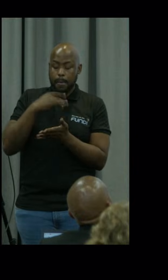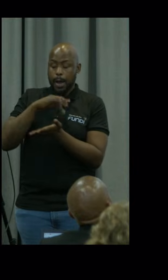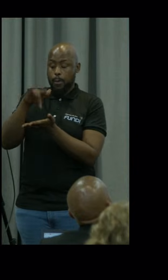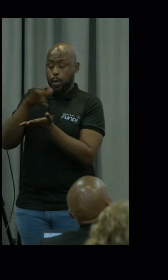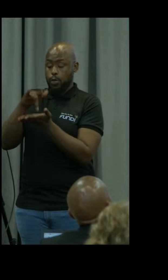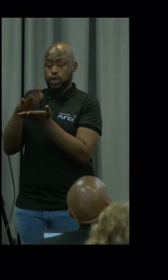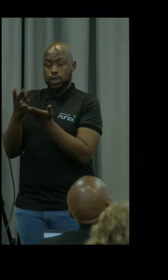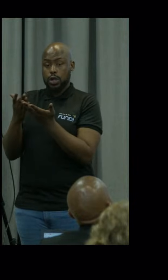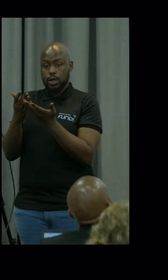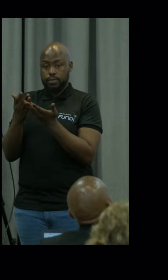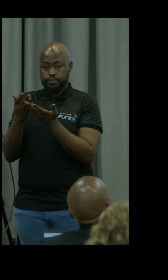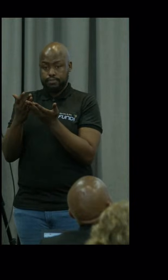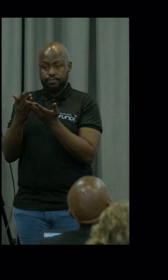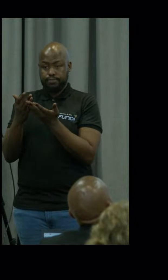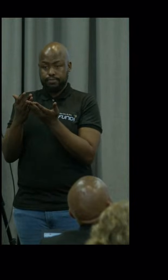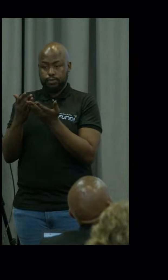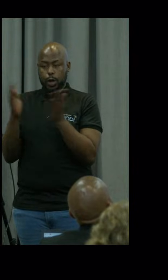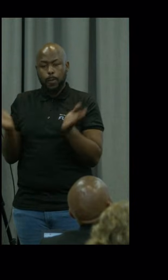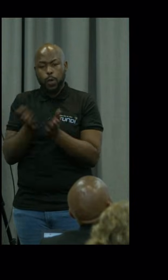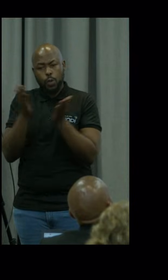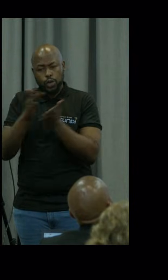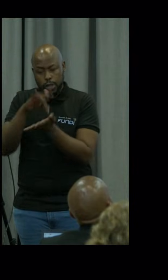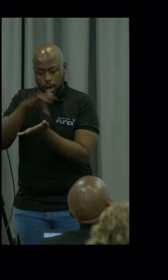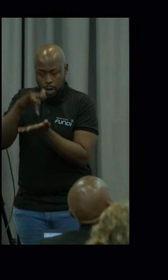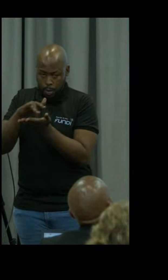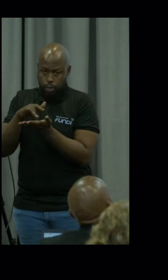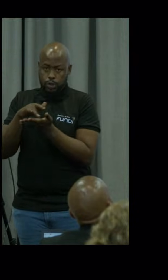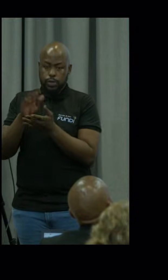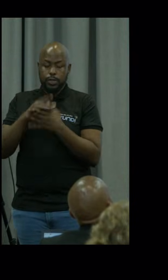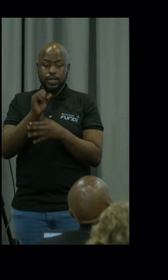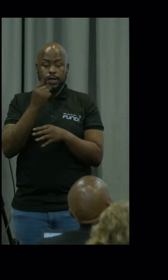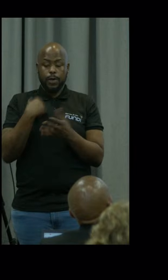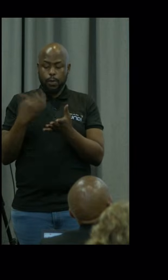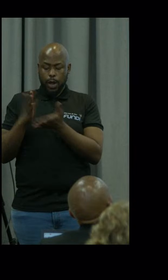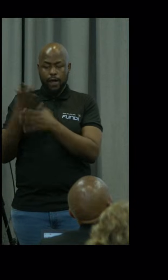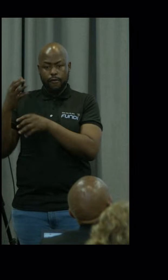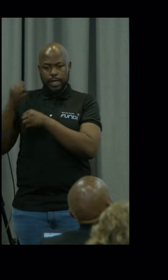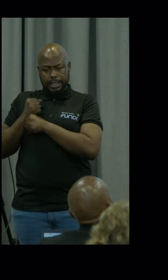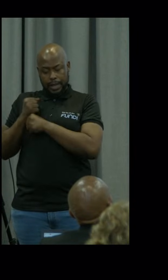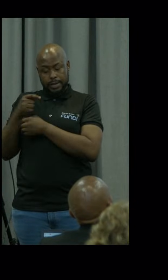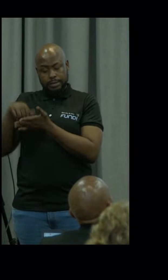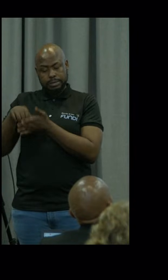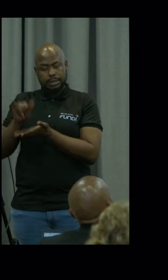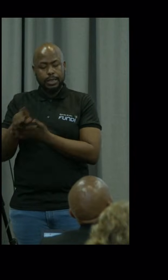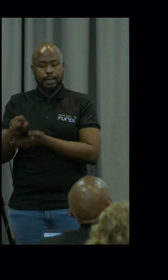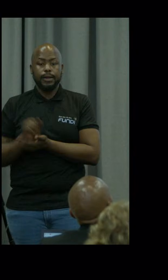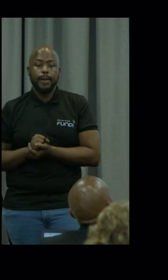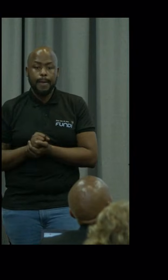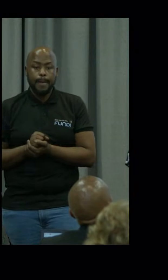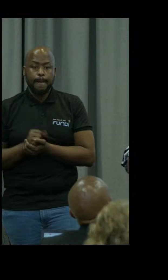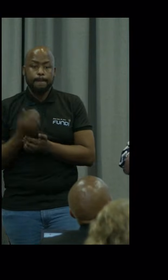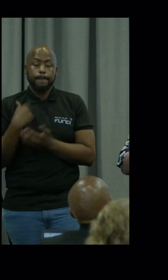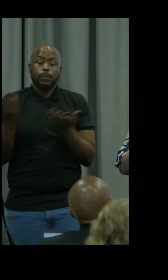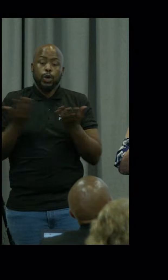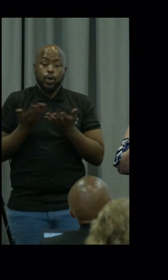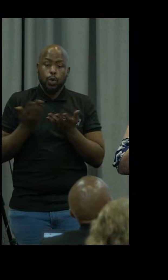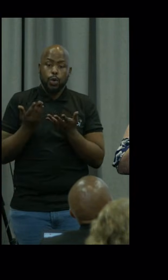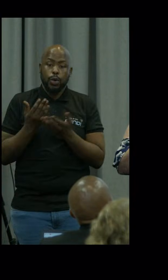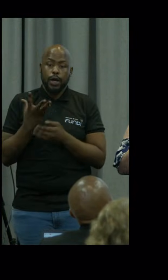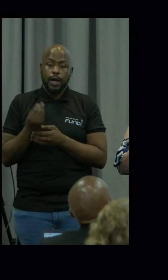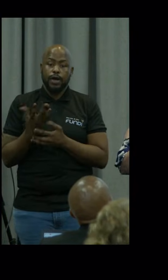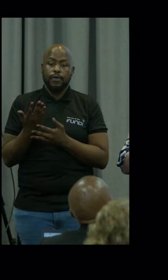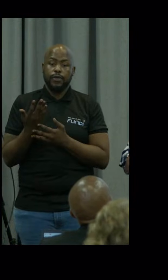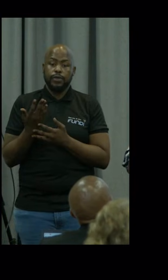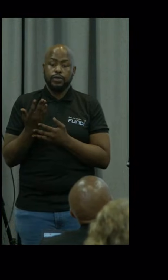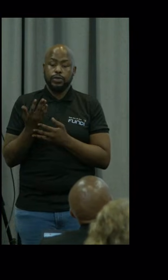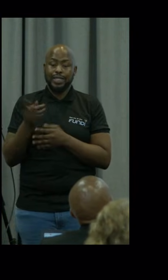posts, because that's the first place I don't fill, because I have savings there. All right? And where I have vacancies in my schools